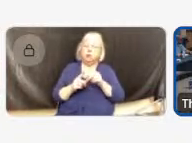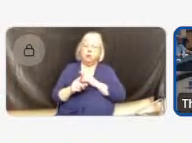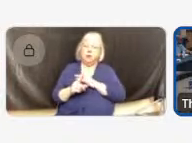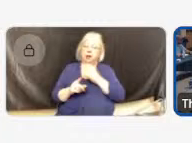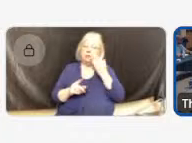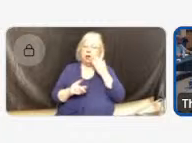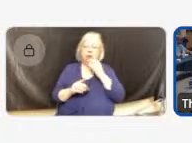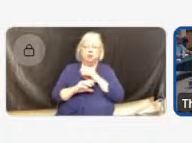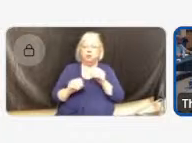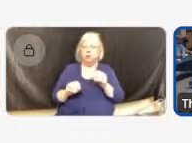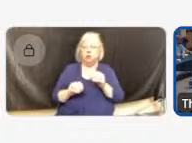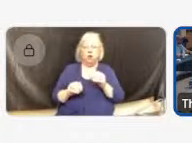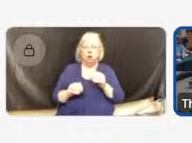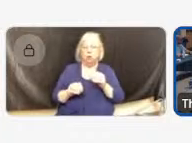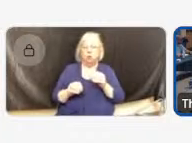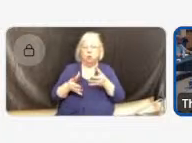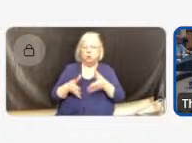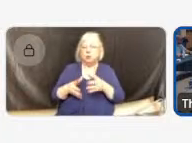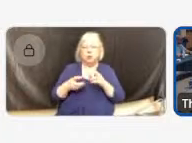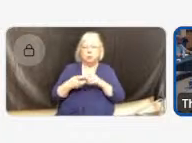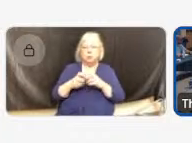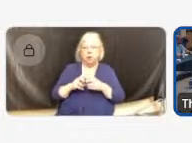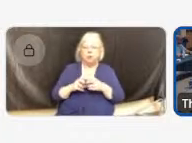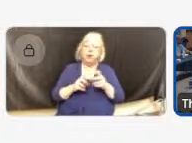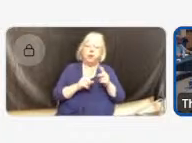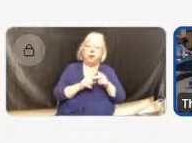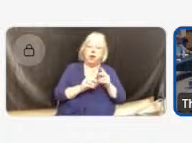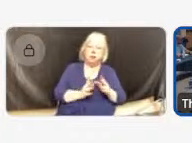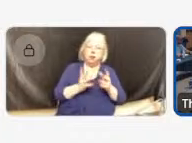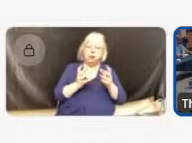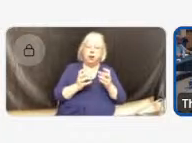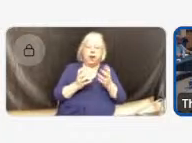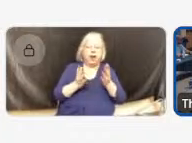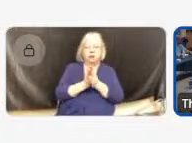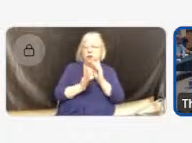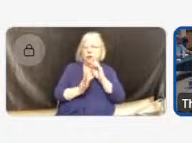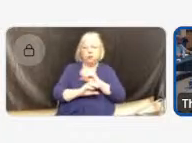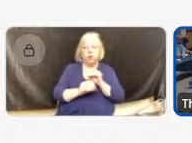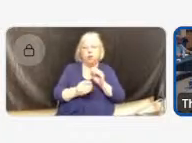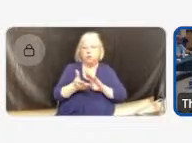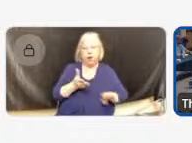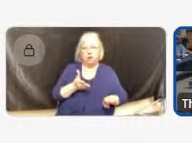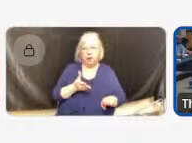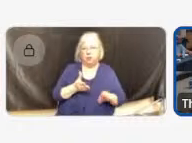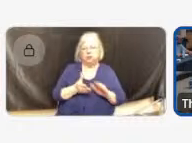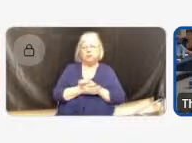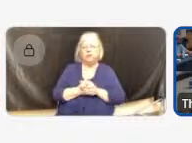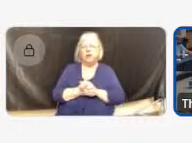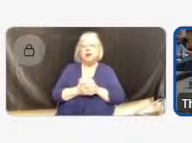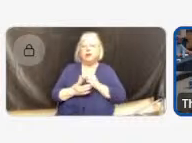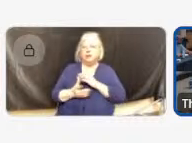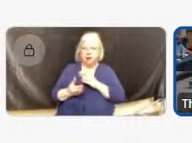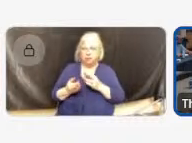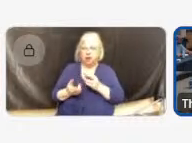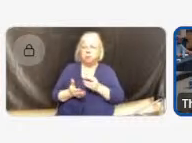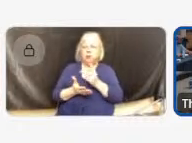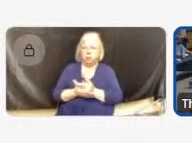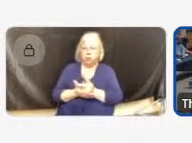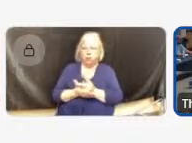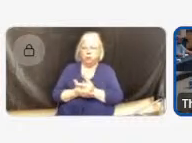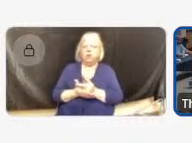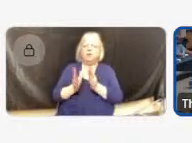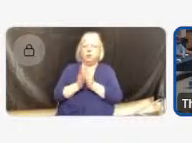no outstanding issues. The applicant is requesting no variances with the proposed PCD. Staff recommends approval of the